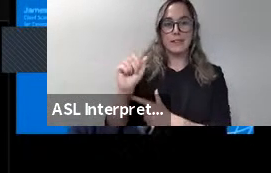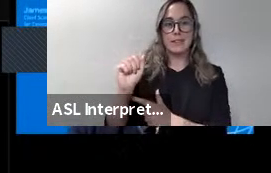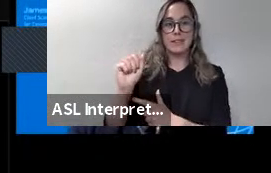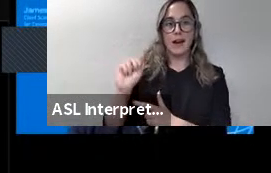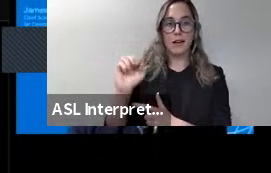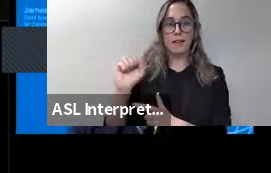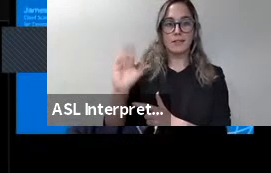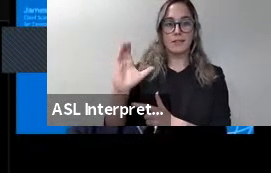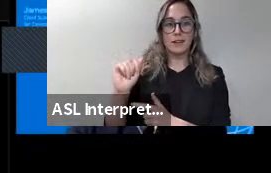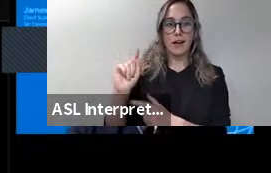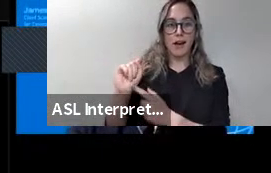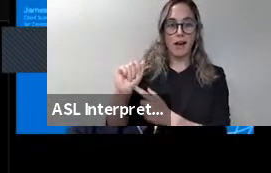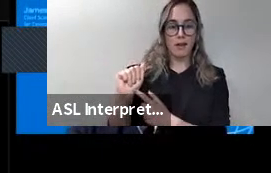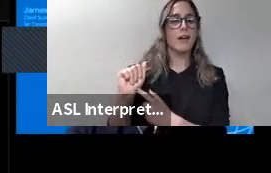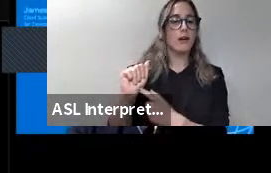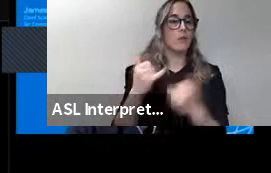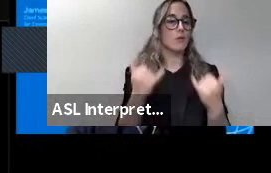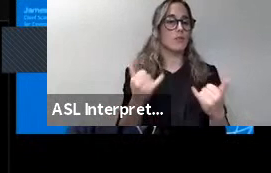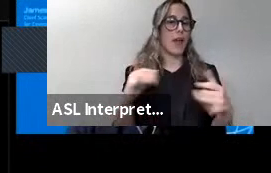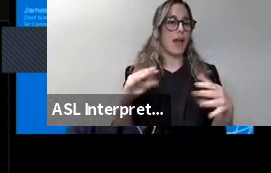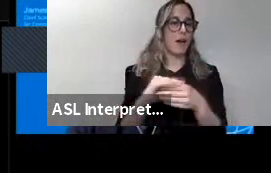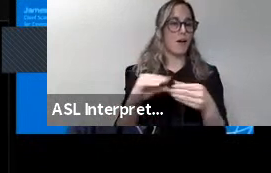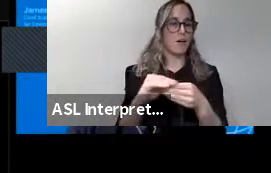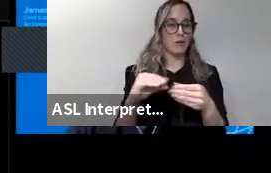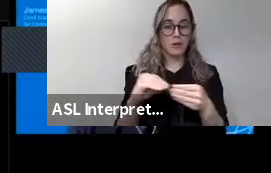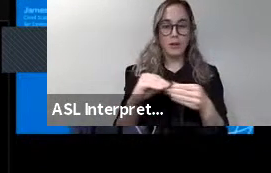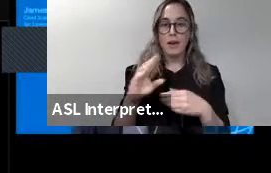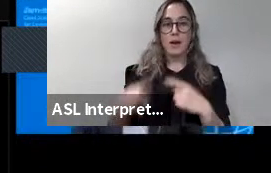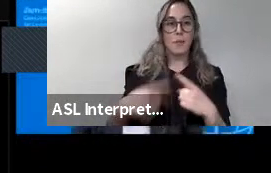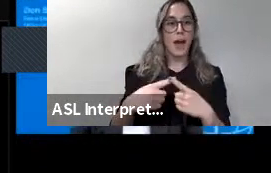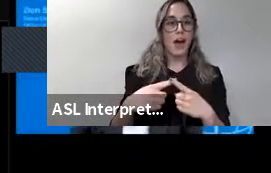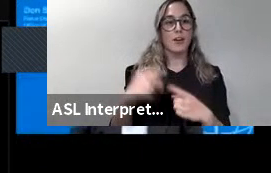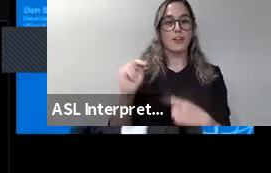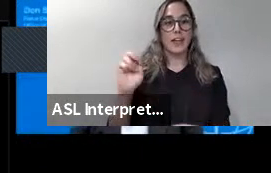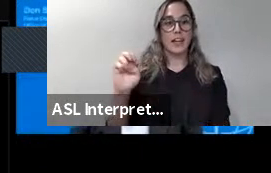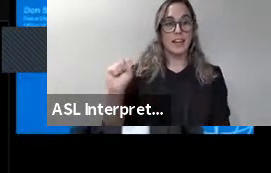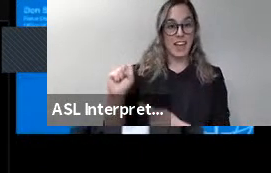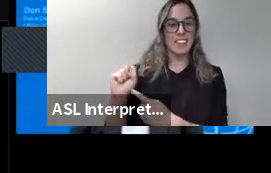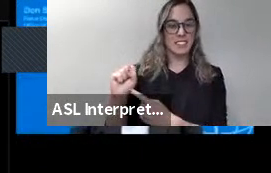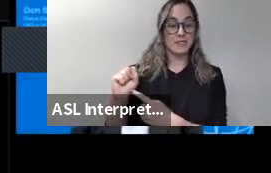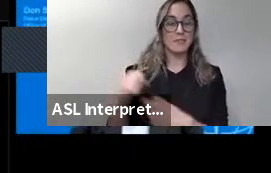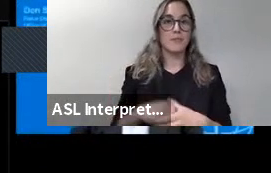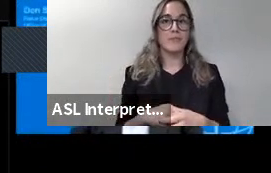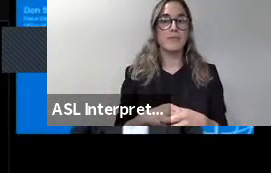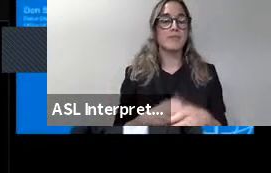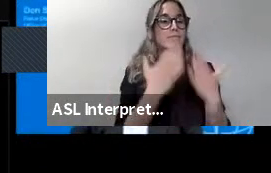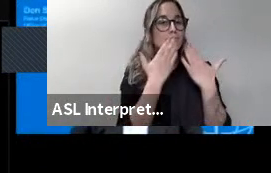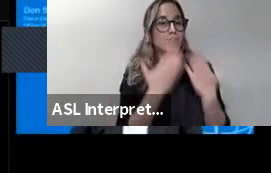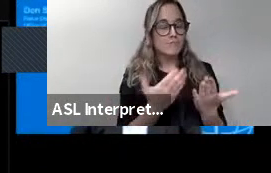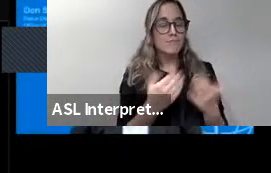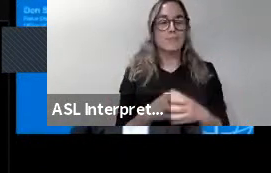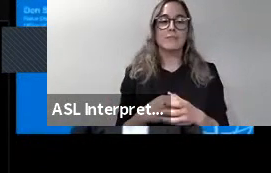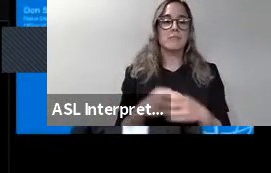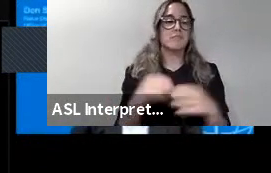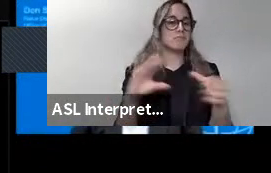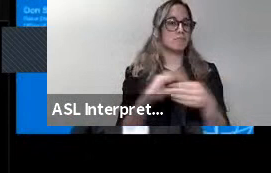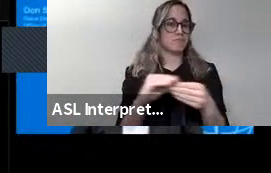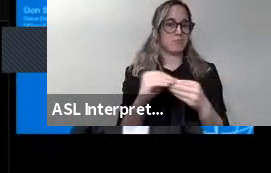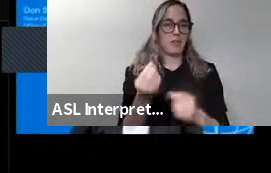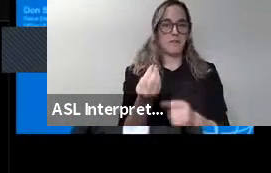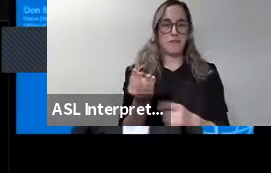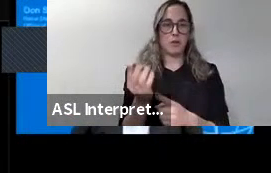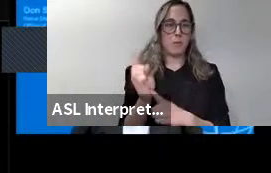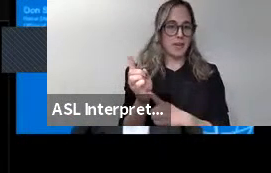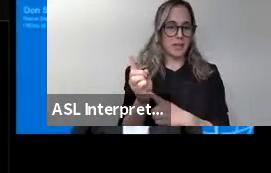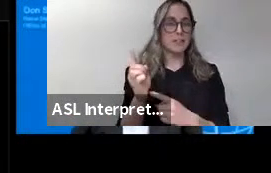will talk about the neighborhood environmental survey. Thanks, Jim. Now I'll spend a few minutes talking about the neighborhood environmental